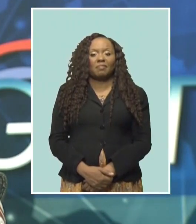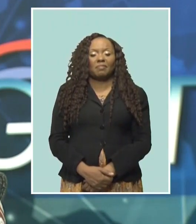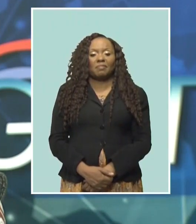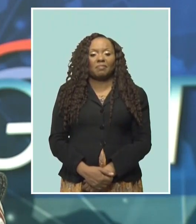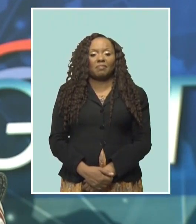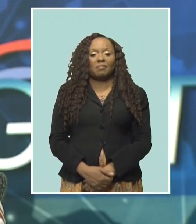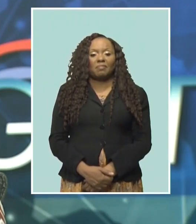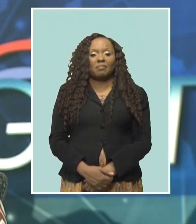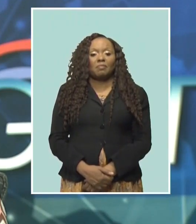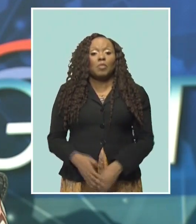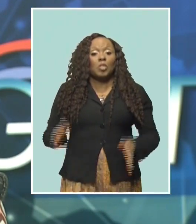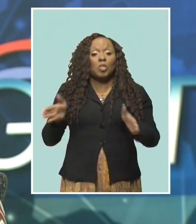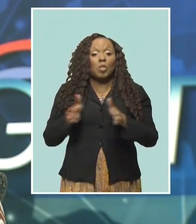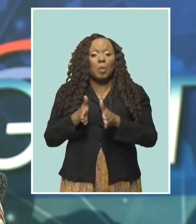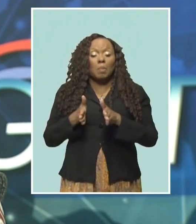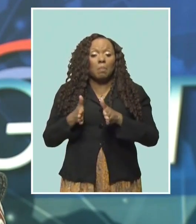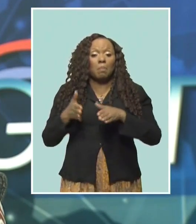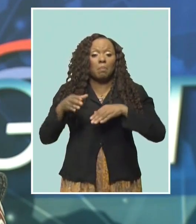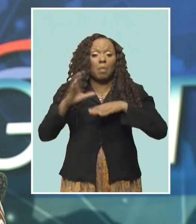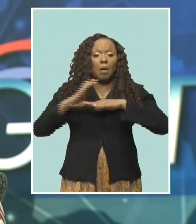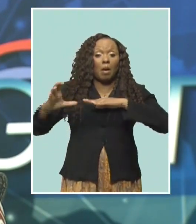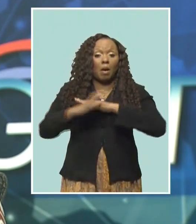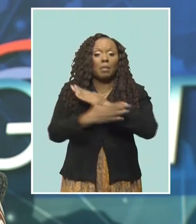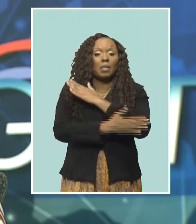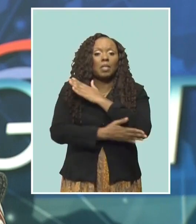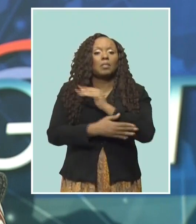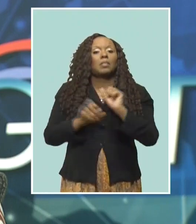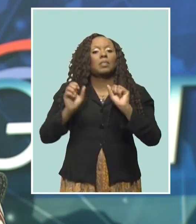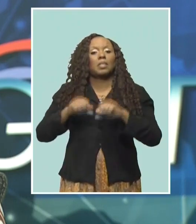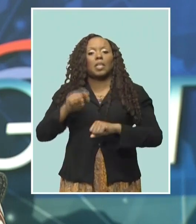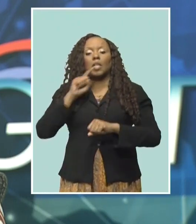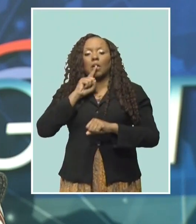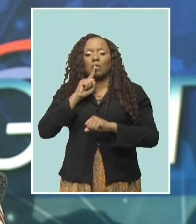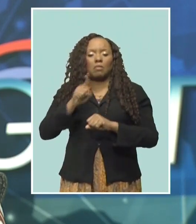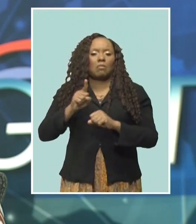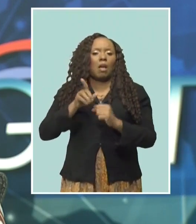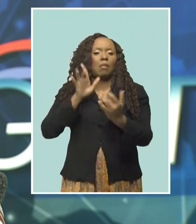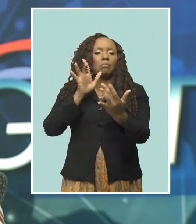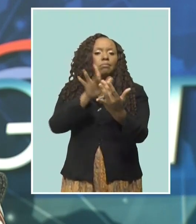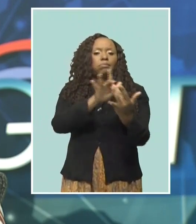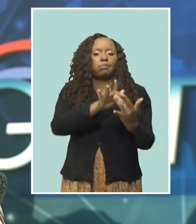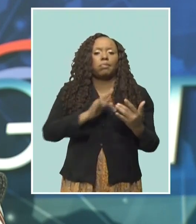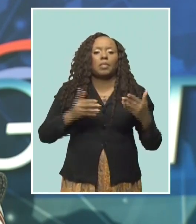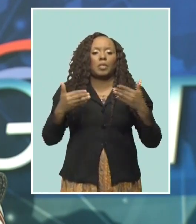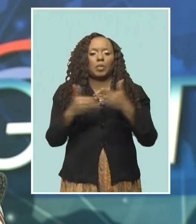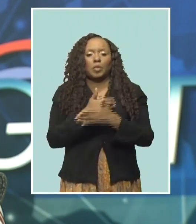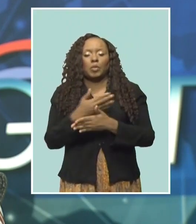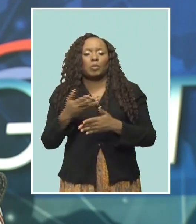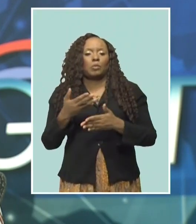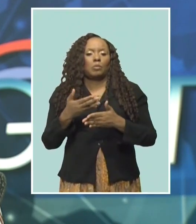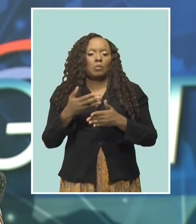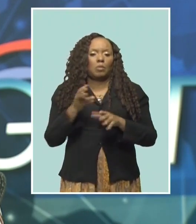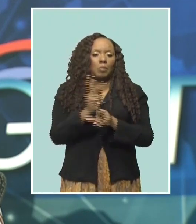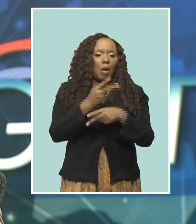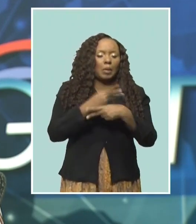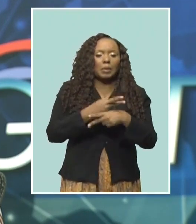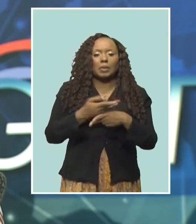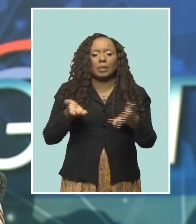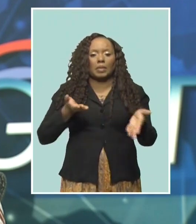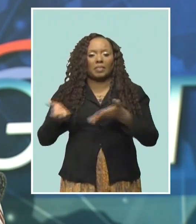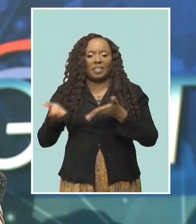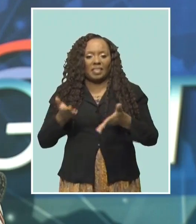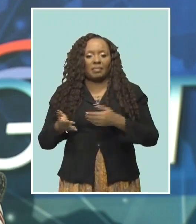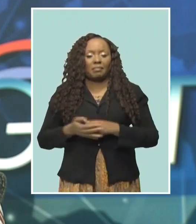Small countries in the Caribbean now have an outlet to reach new markets for their goods and services. The revelation came from Director of the Guyana